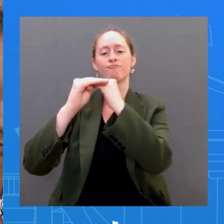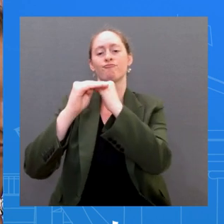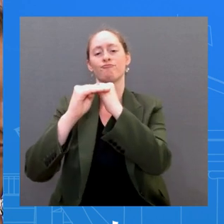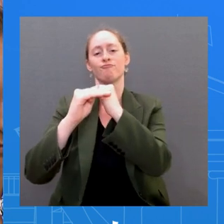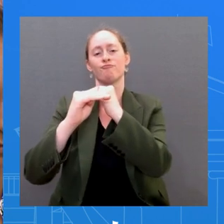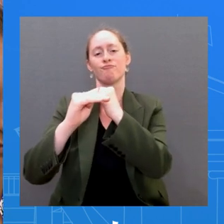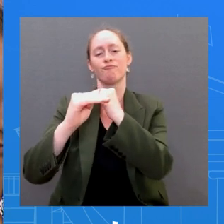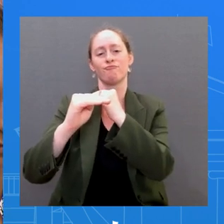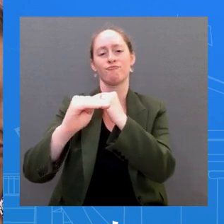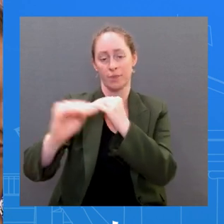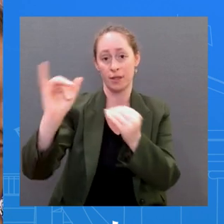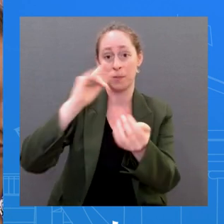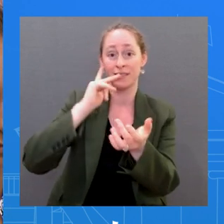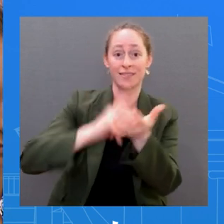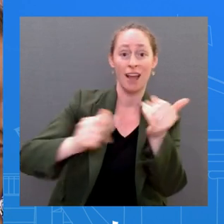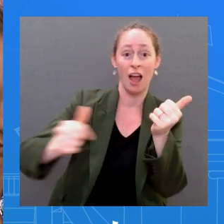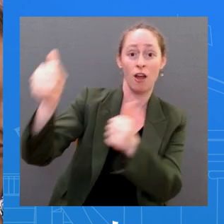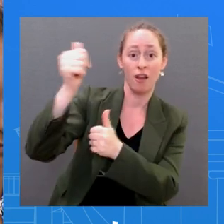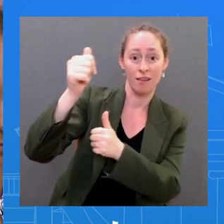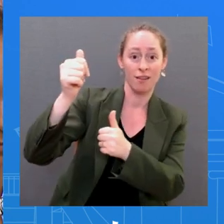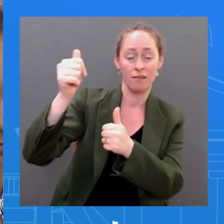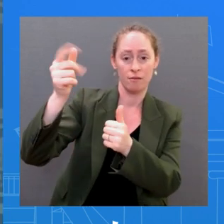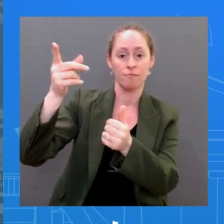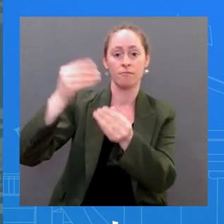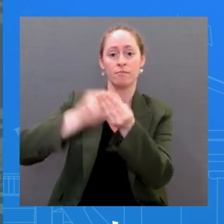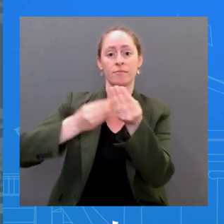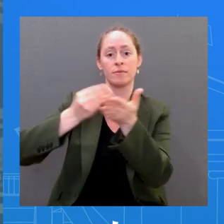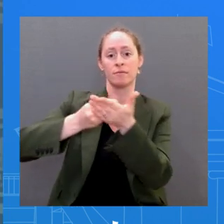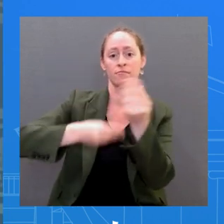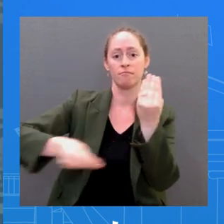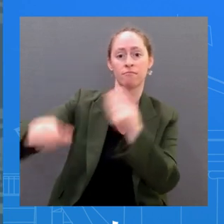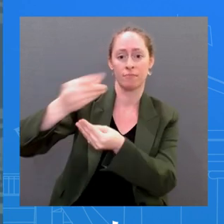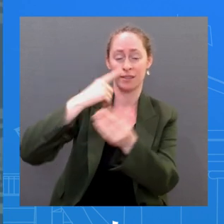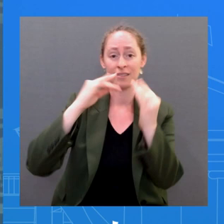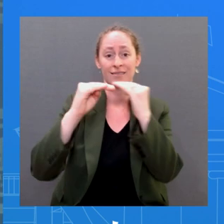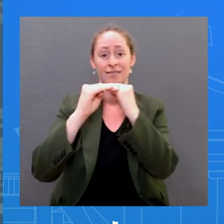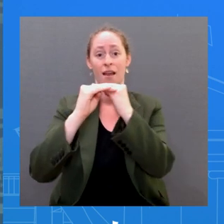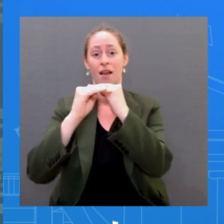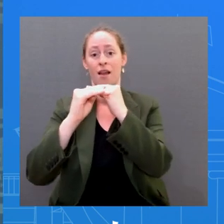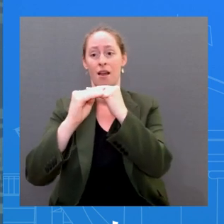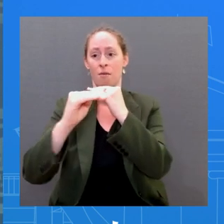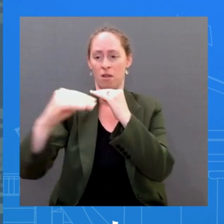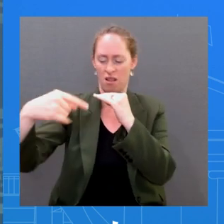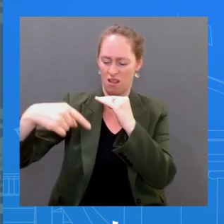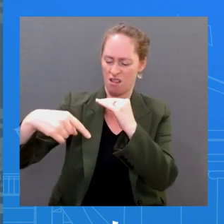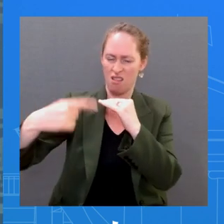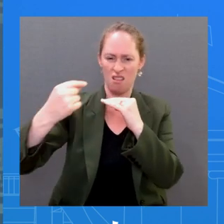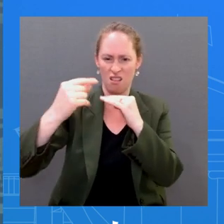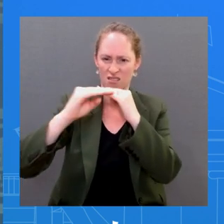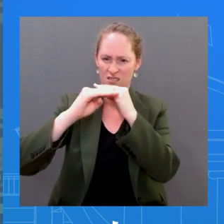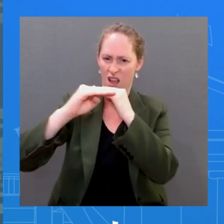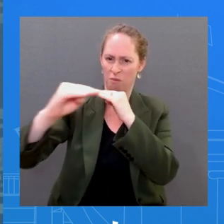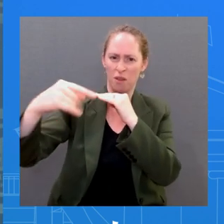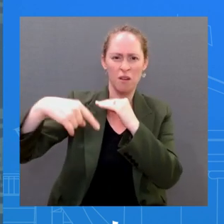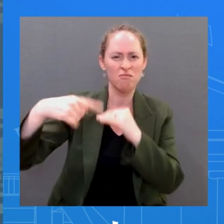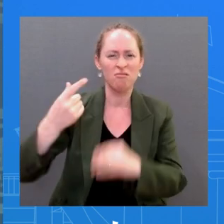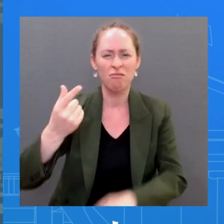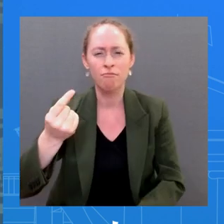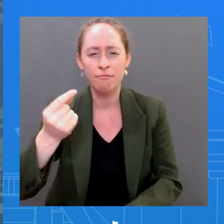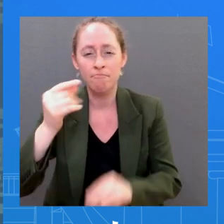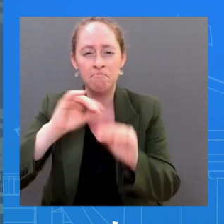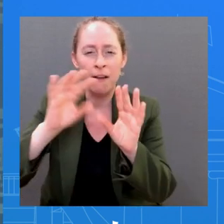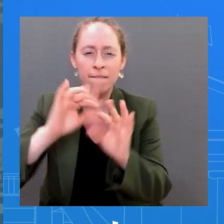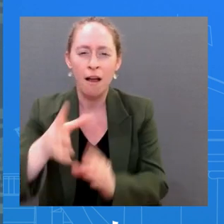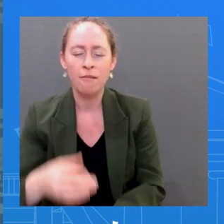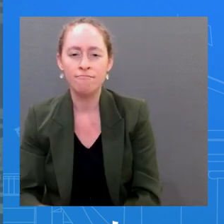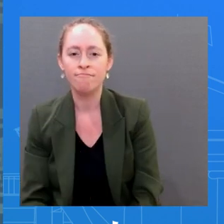What exactly is a stable economic growth? I think the way that we're looking at it is just the data, just what we